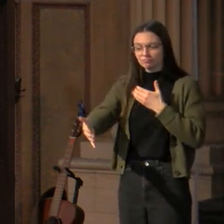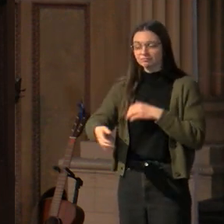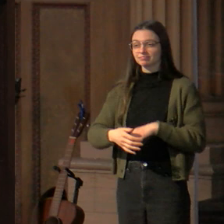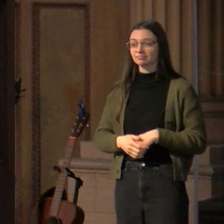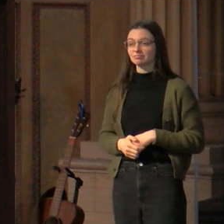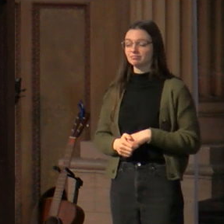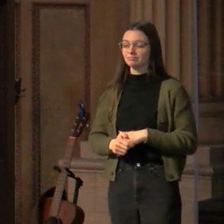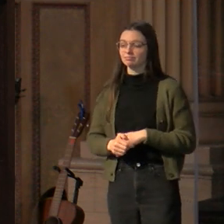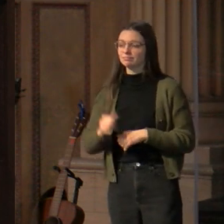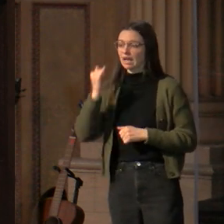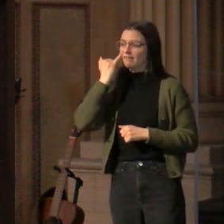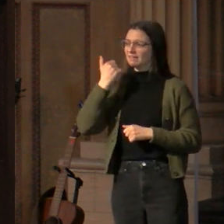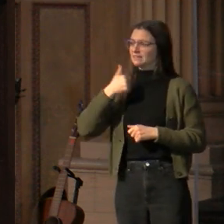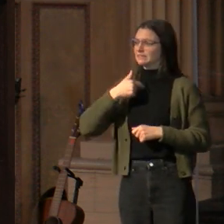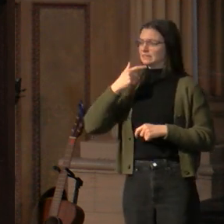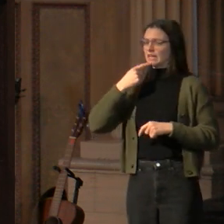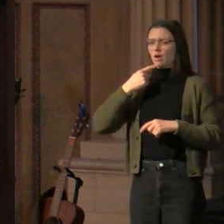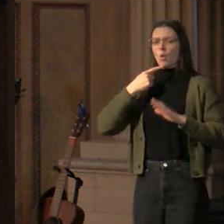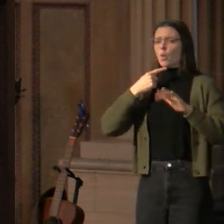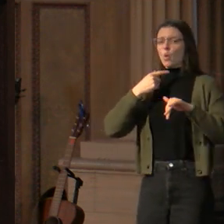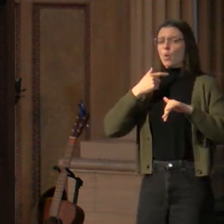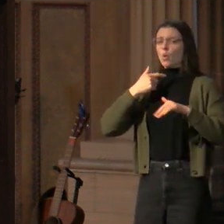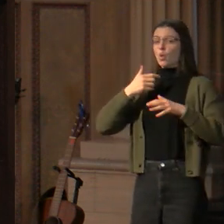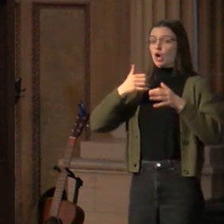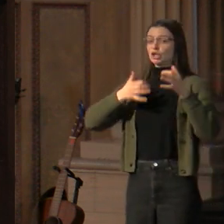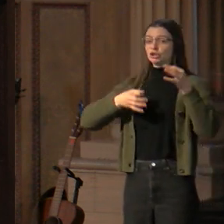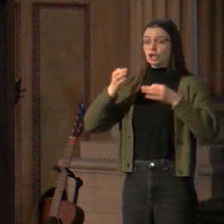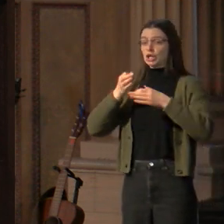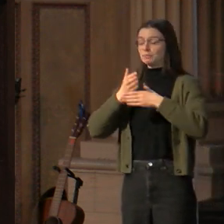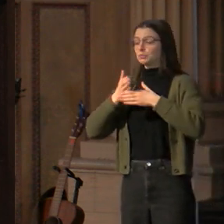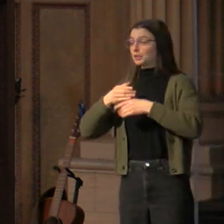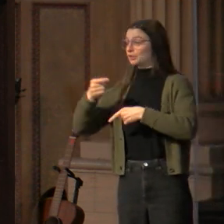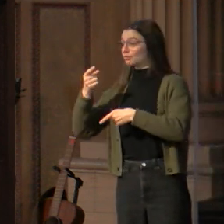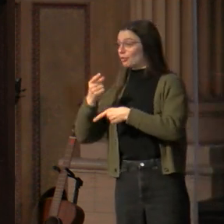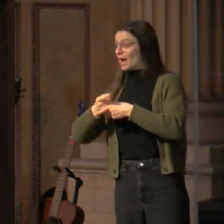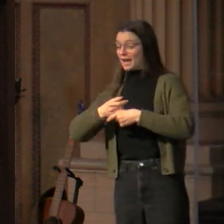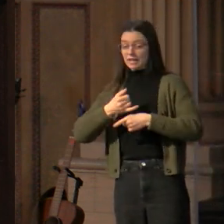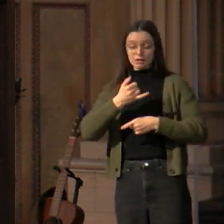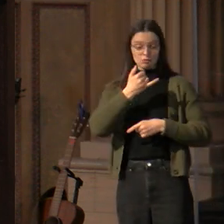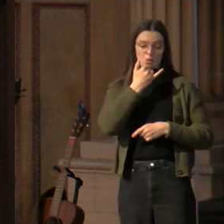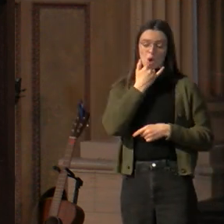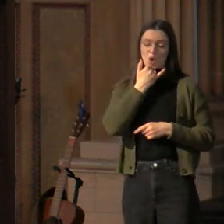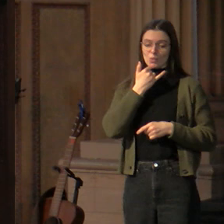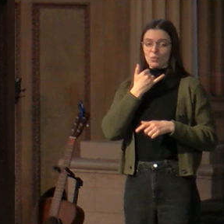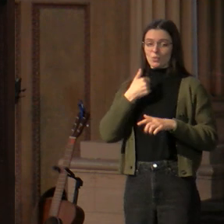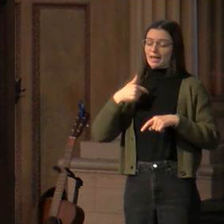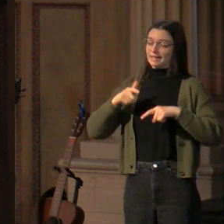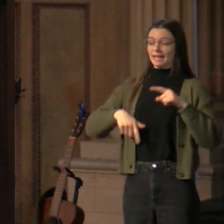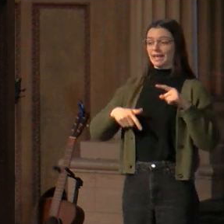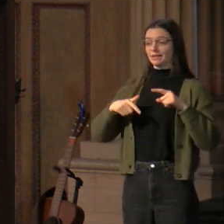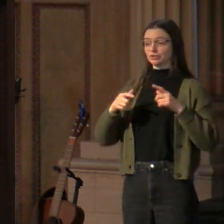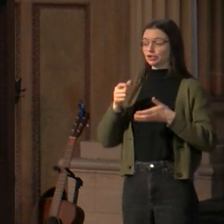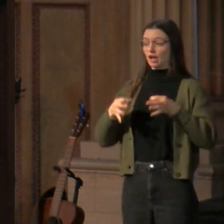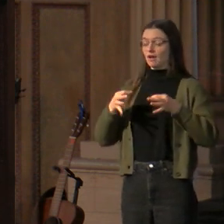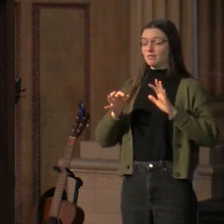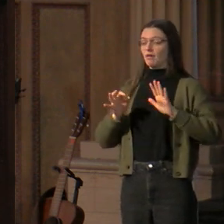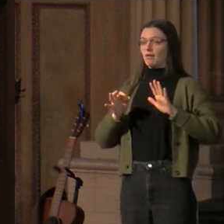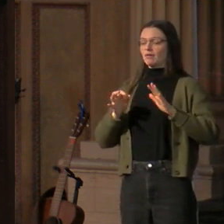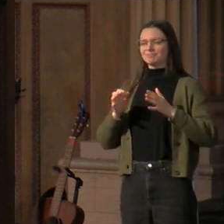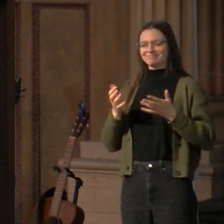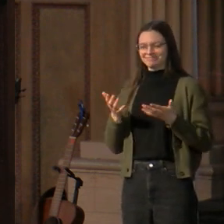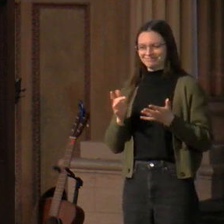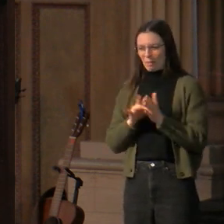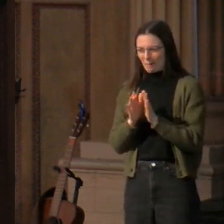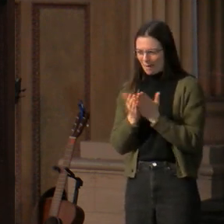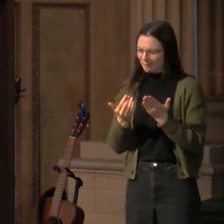to say that we're not supposed to discern between right and wrong. And even right here in this context, in the last verse that we read there, Jesus